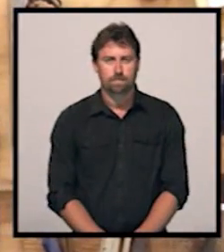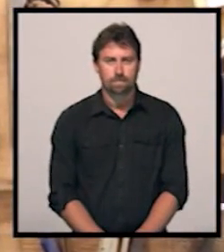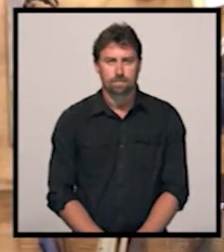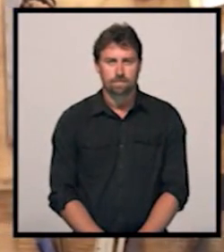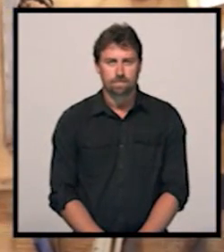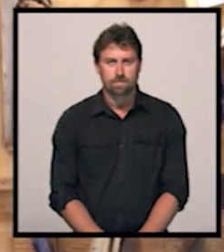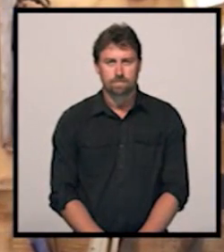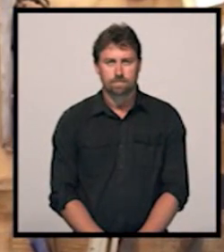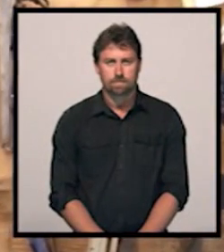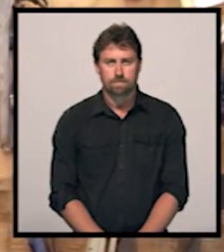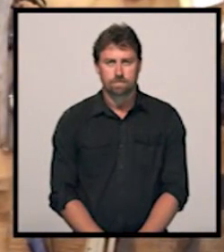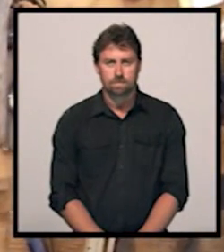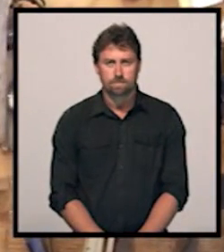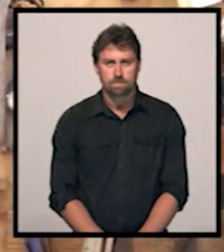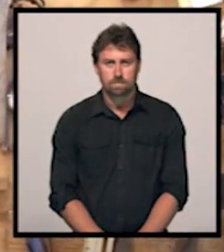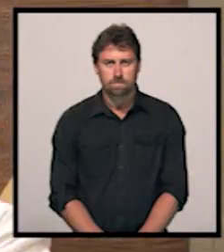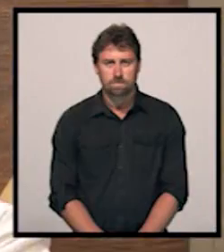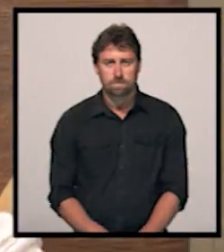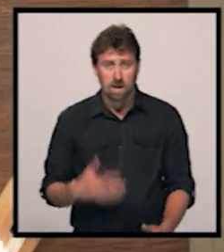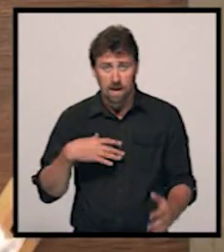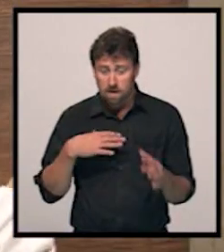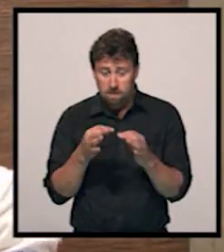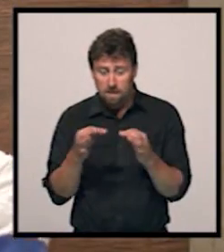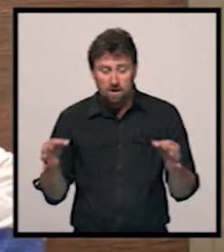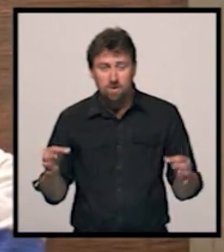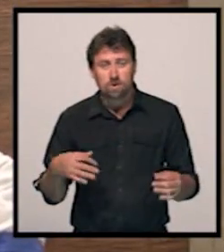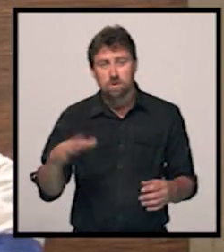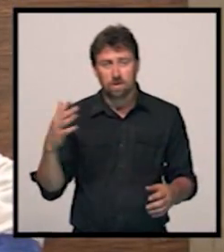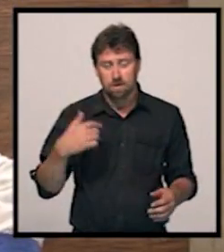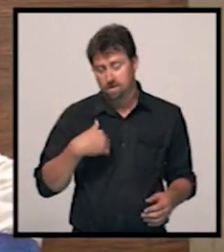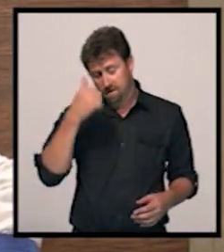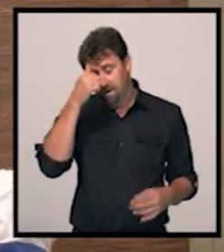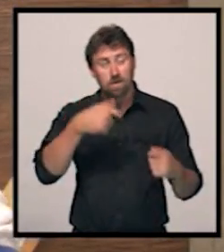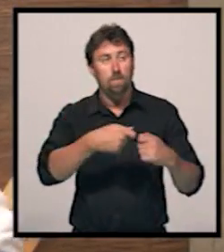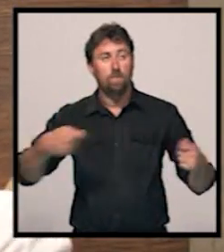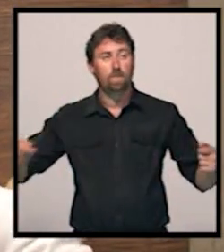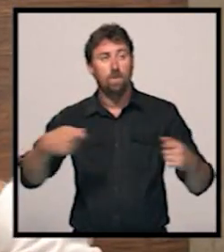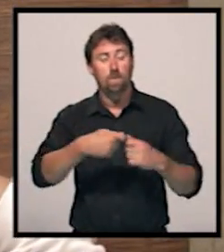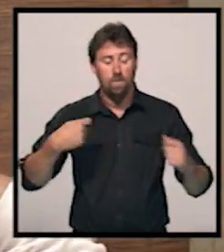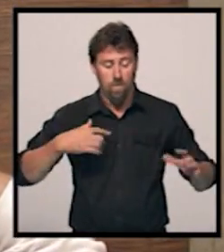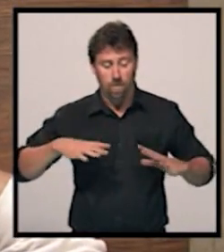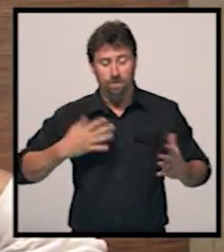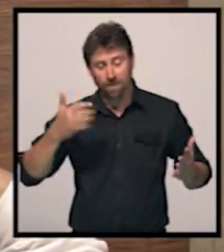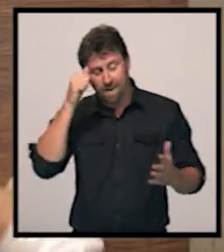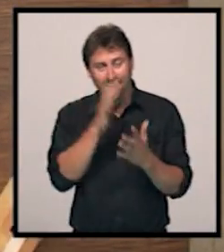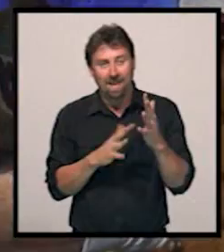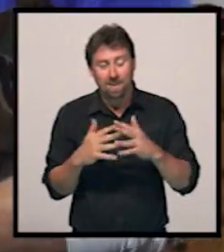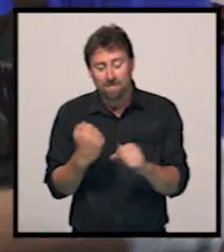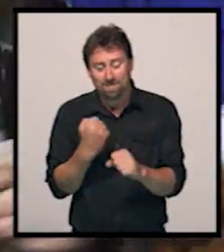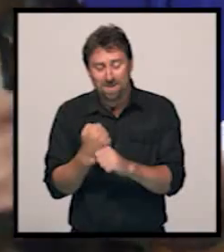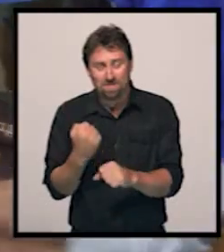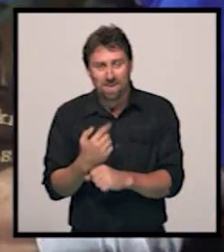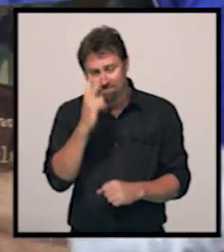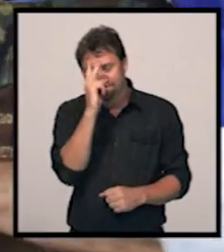And some of you might be wondering why I haven't measured. It's because I've made a few hundred of these and I know where I'm going. But it's always a good